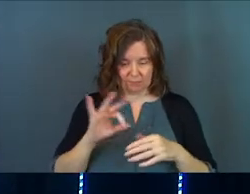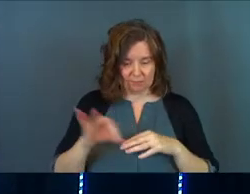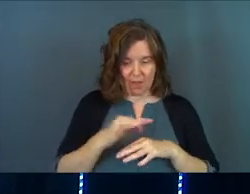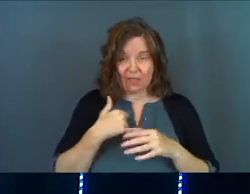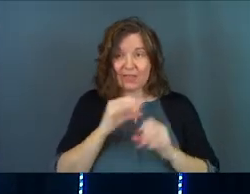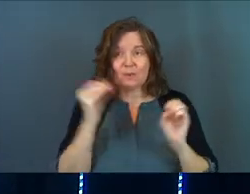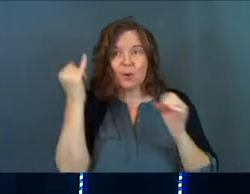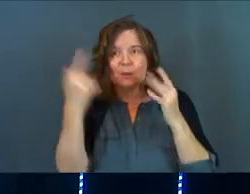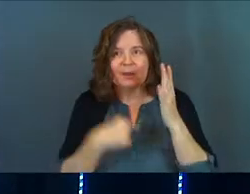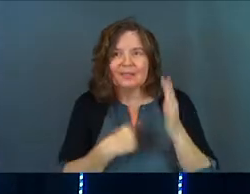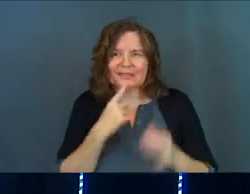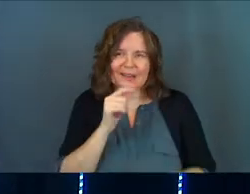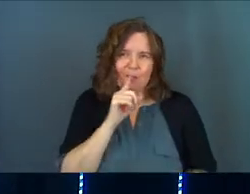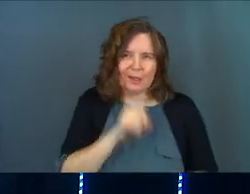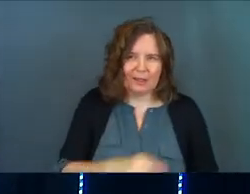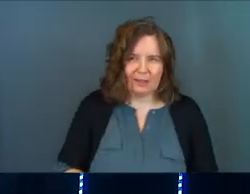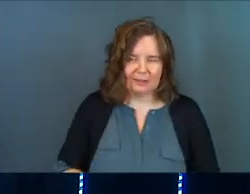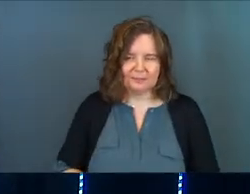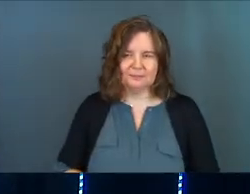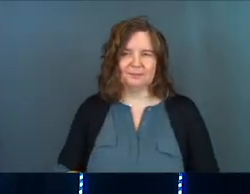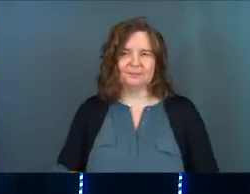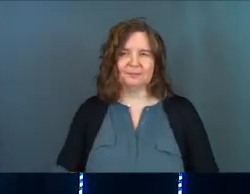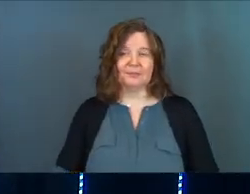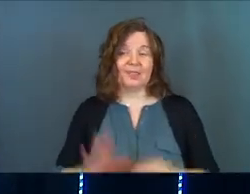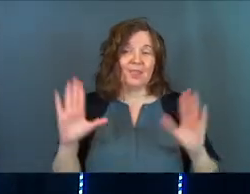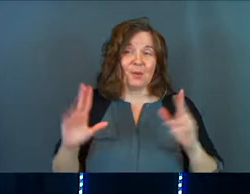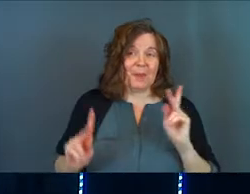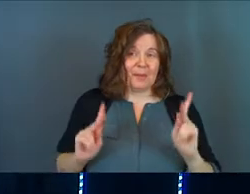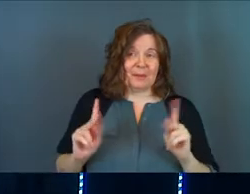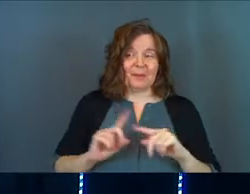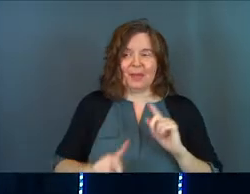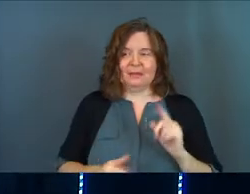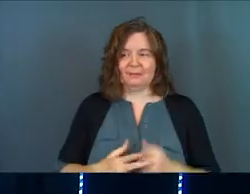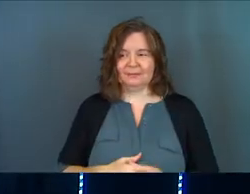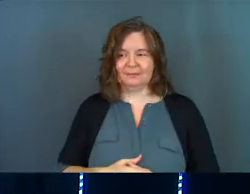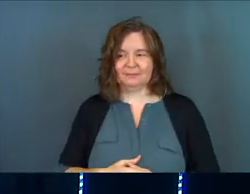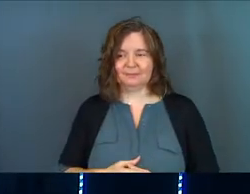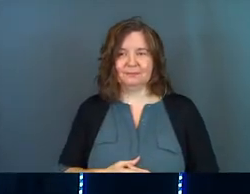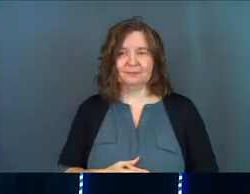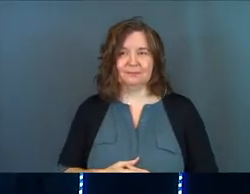and they have no idea what they're saying, not really. They're great people, but